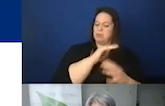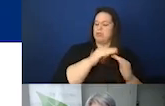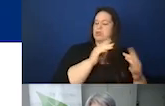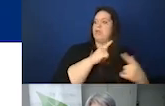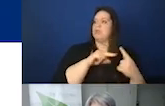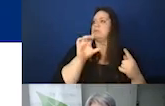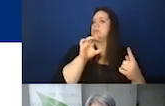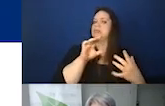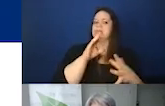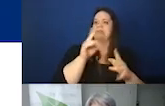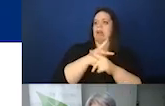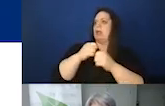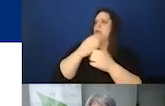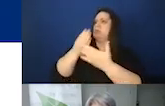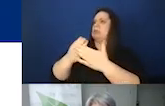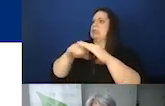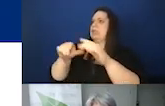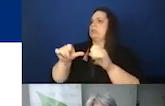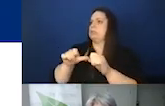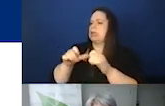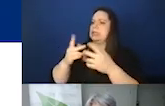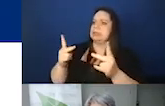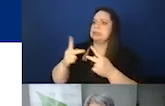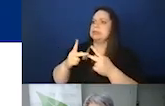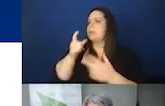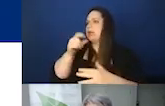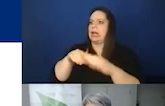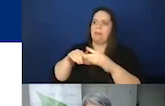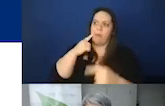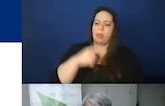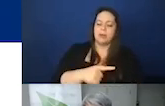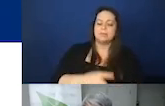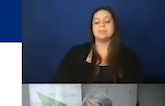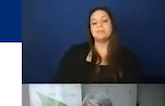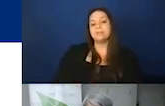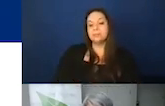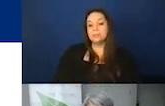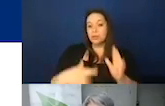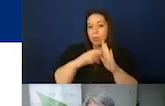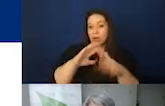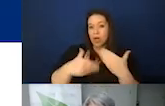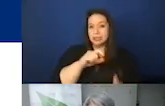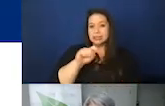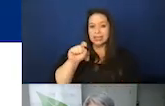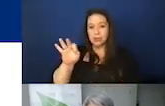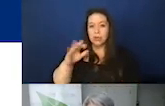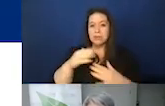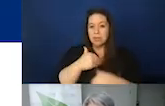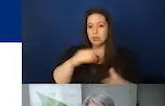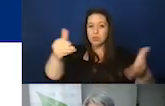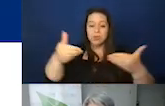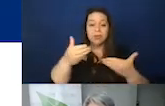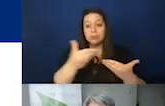perhaps get to inaccessible mass vaccination sites. So on behalf of all task force members, I really want to welcome you